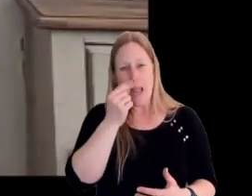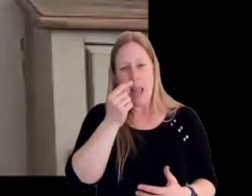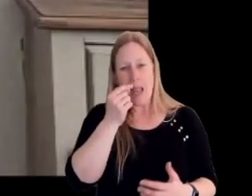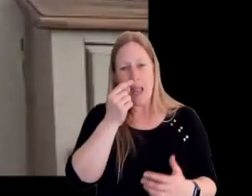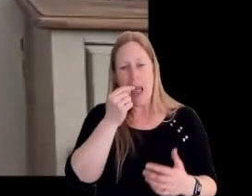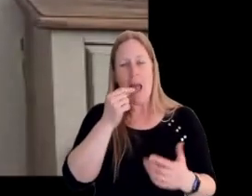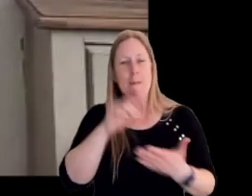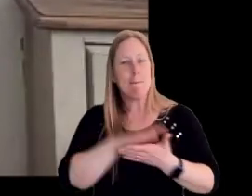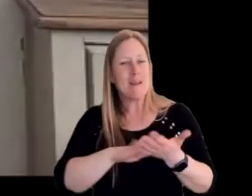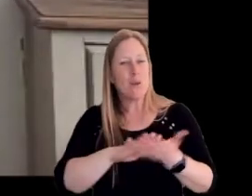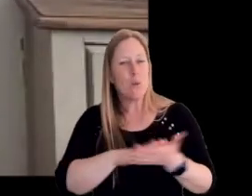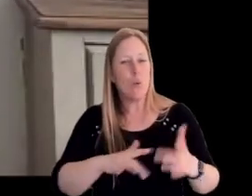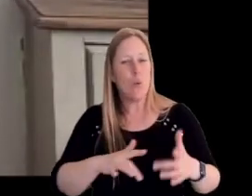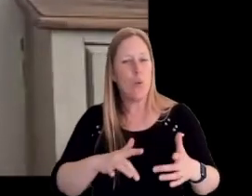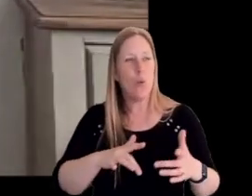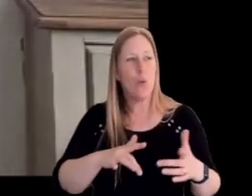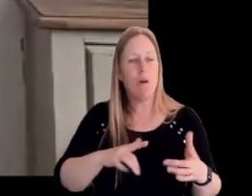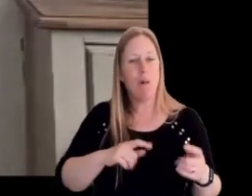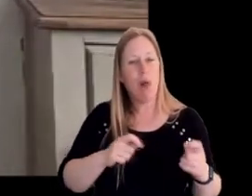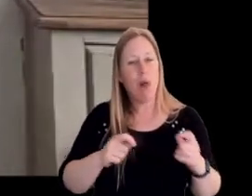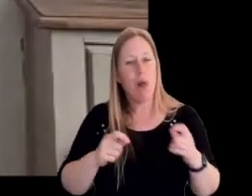get you into kind of a negative